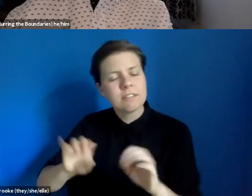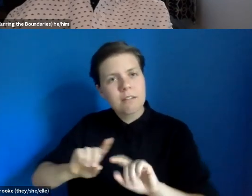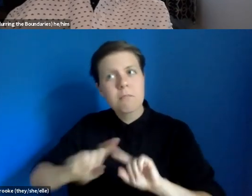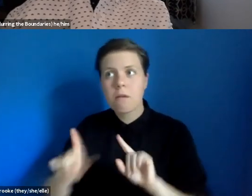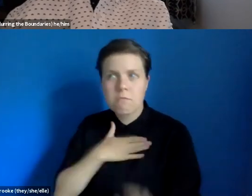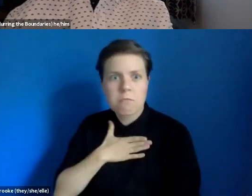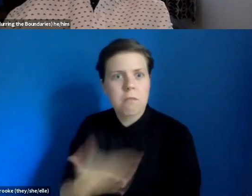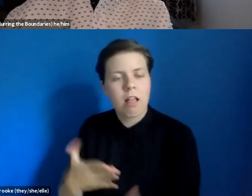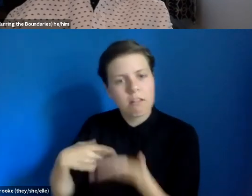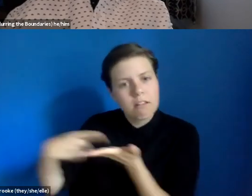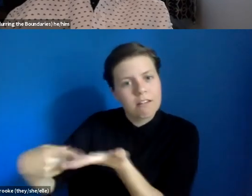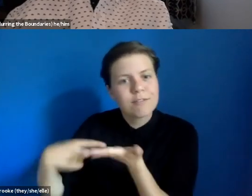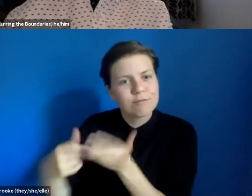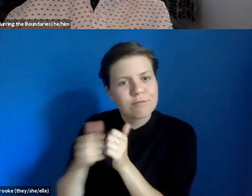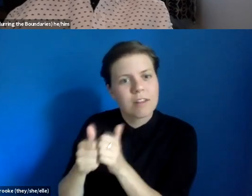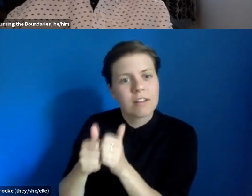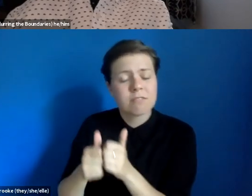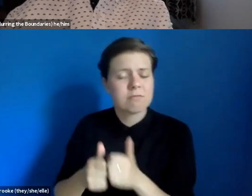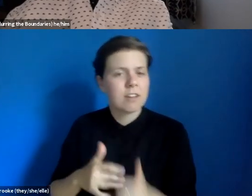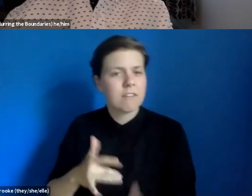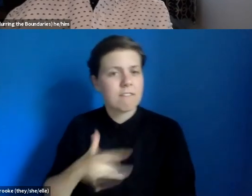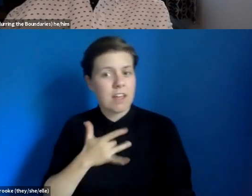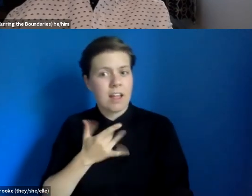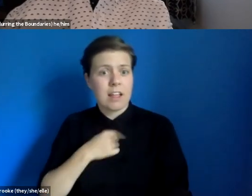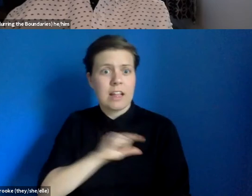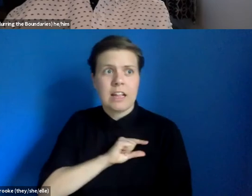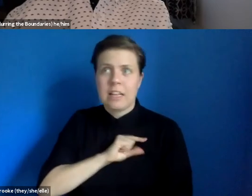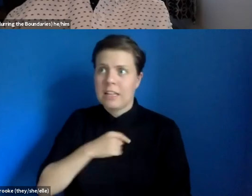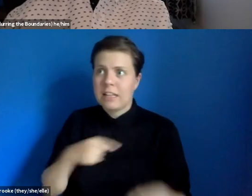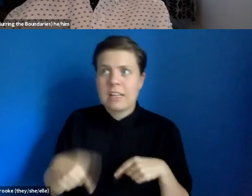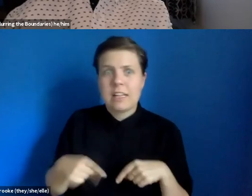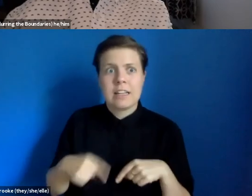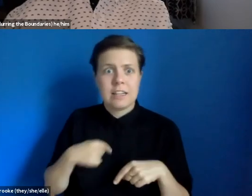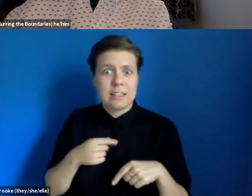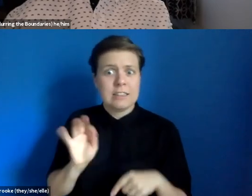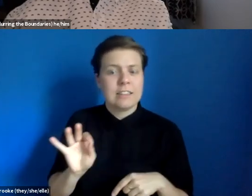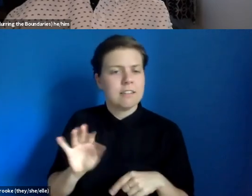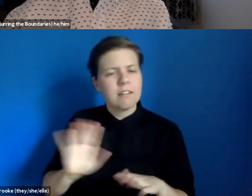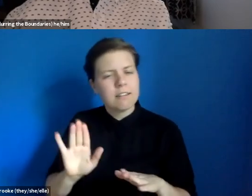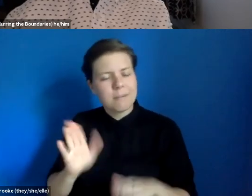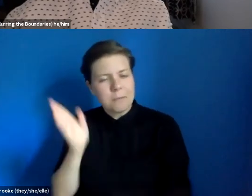checklist one could think of. Hope that helps there.